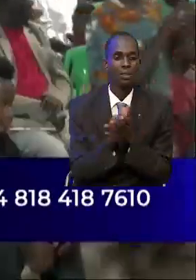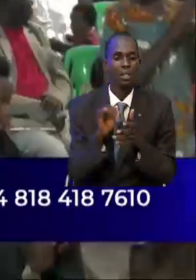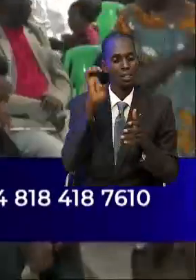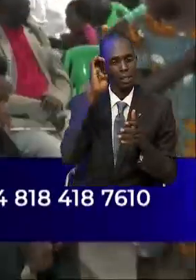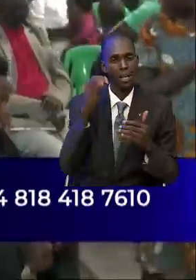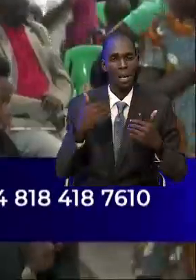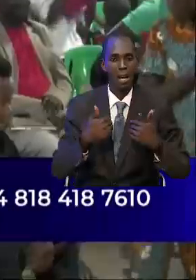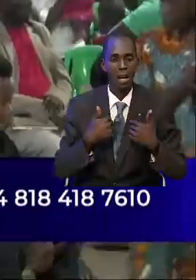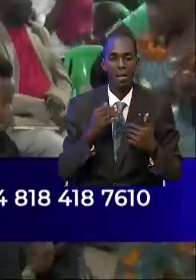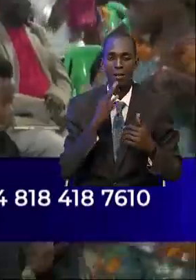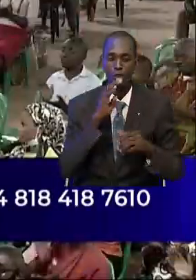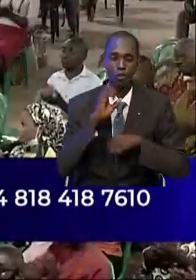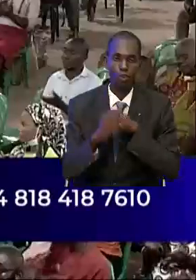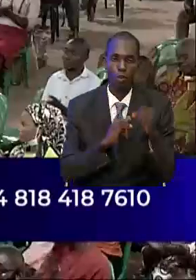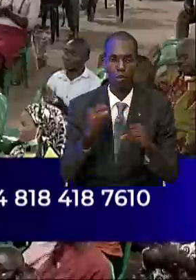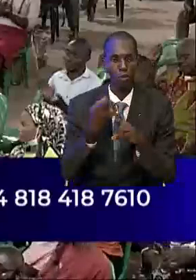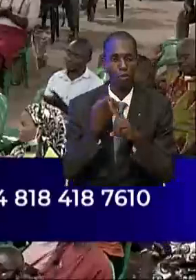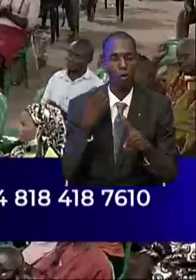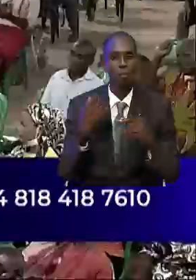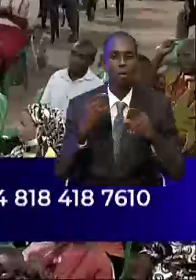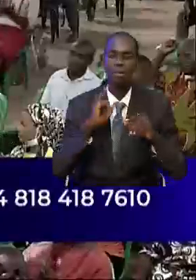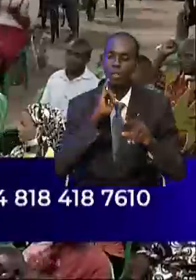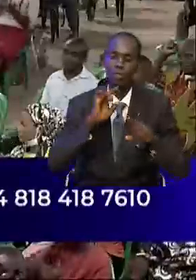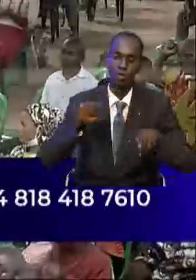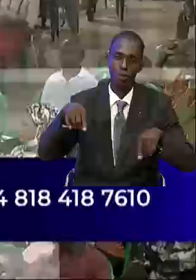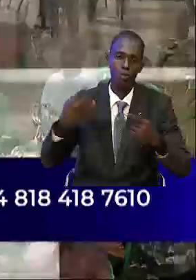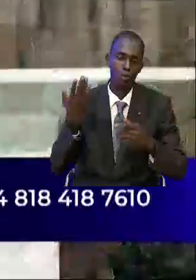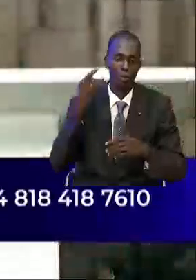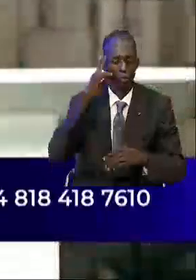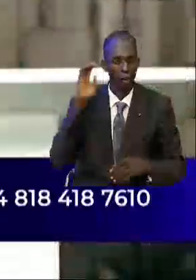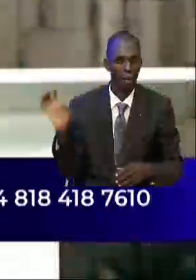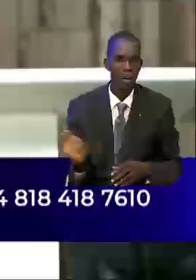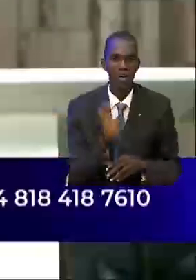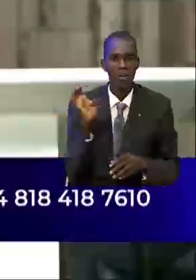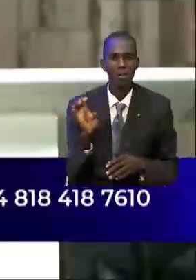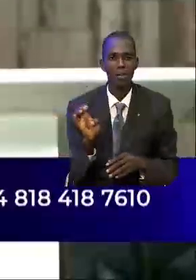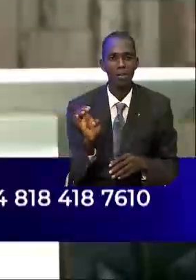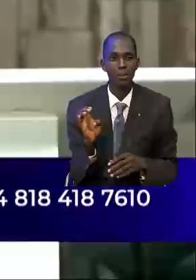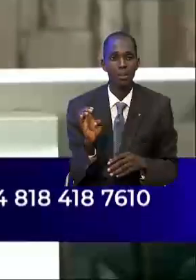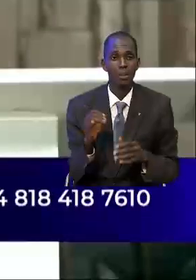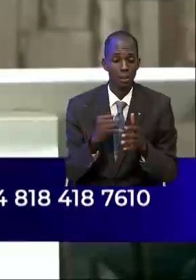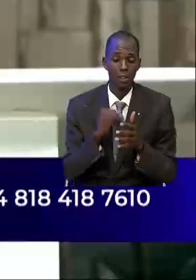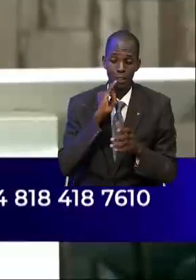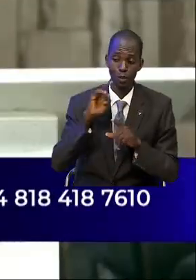The pain that he has been suffering from is gone.